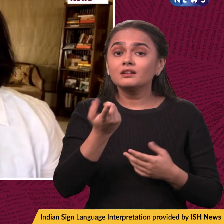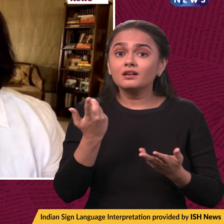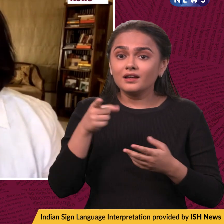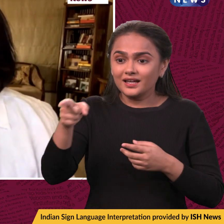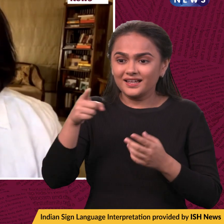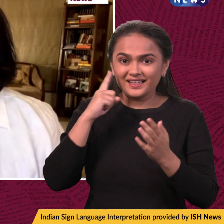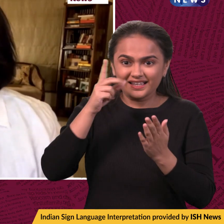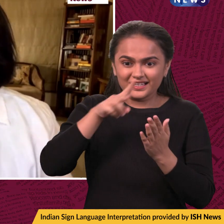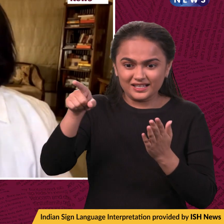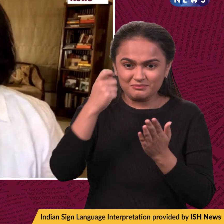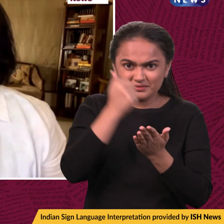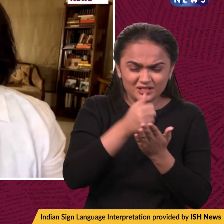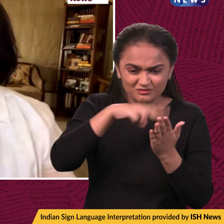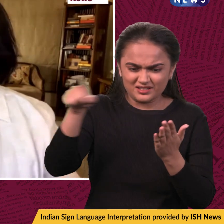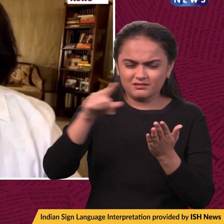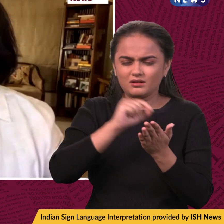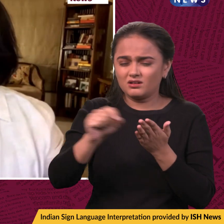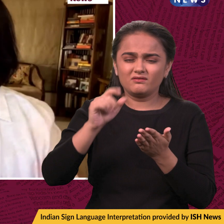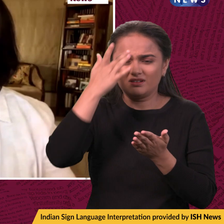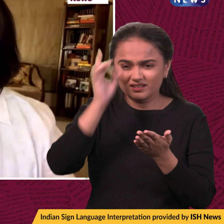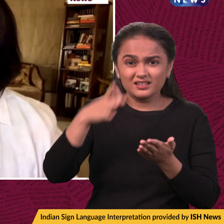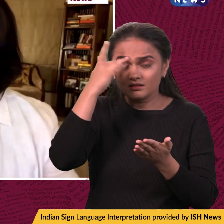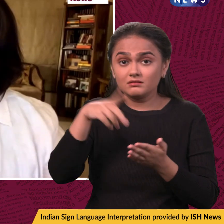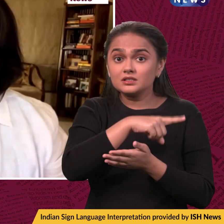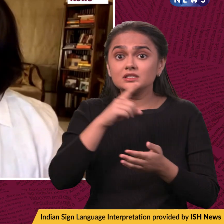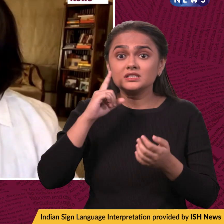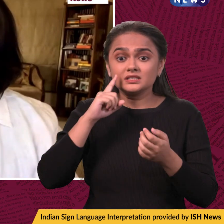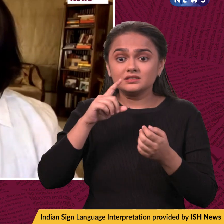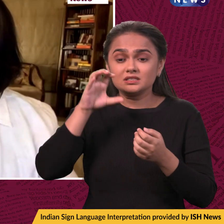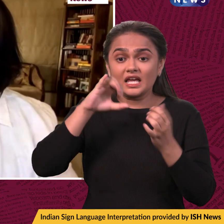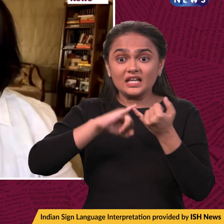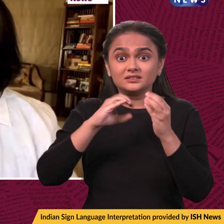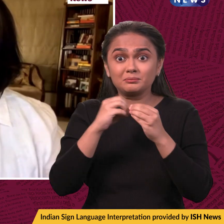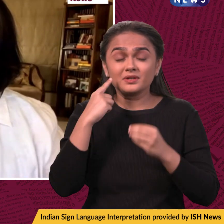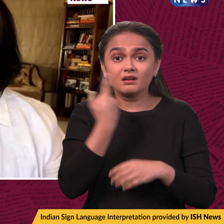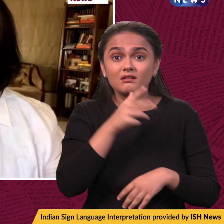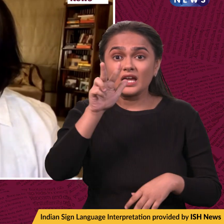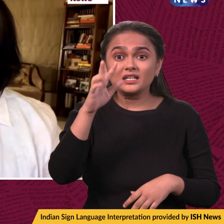the leading banks in this write-off process, the State Bank of India, which wrote off